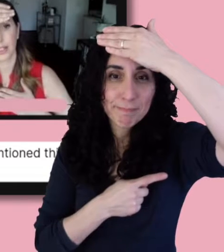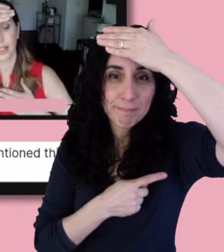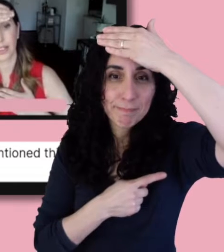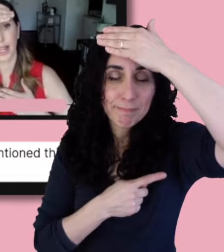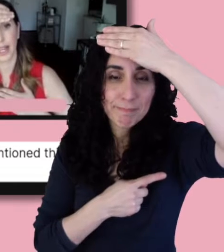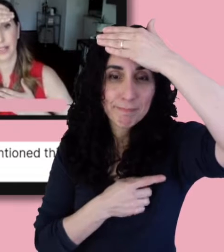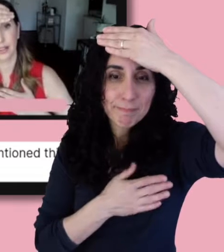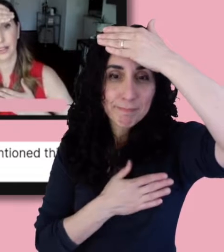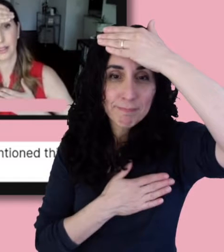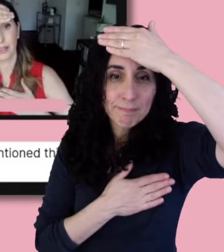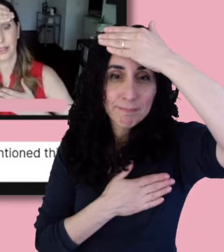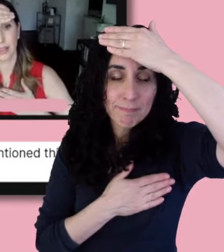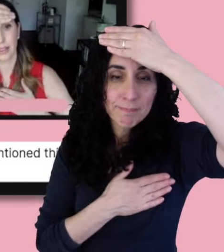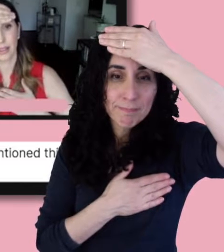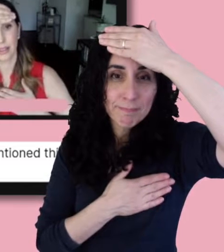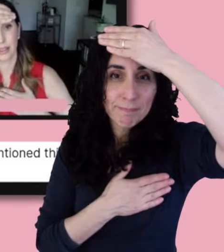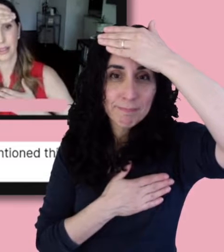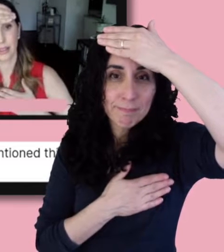Feeling your head.